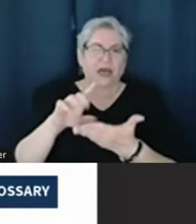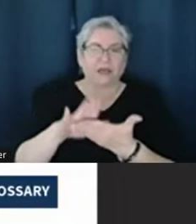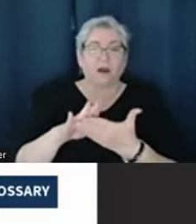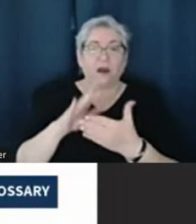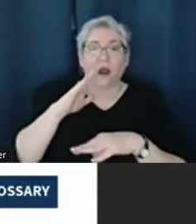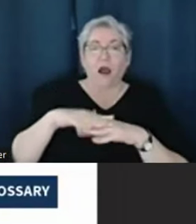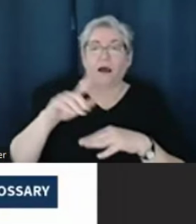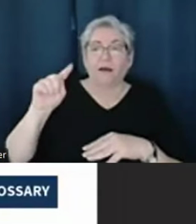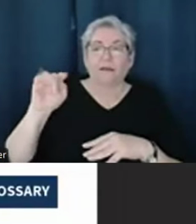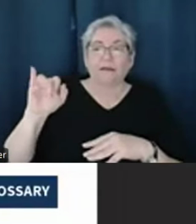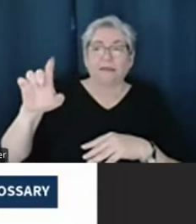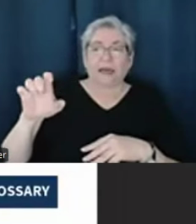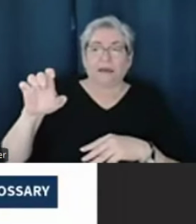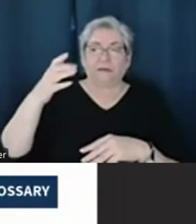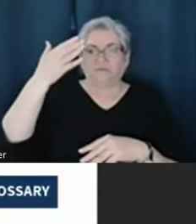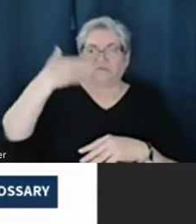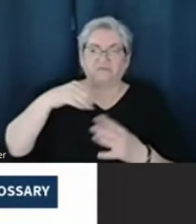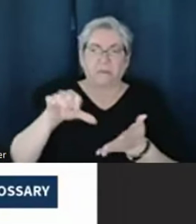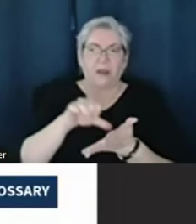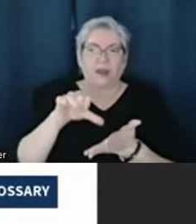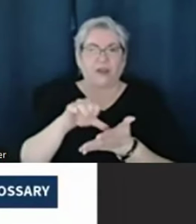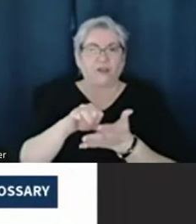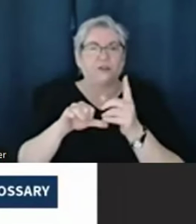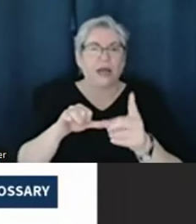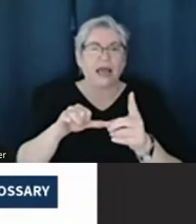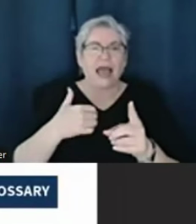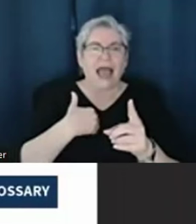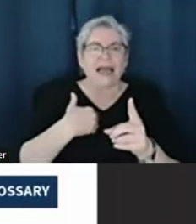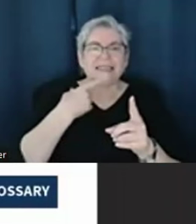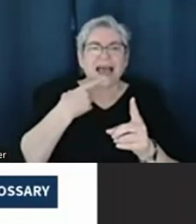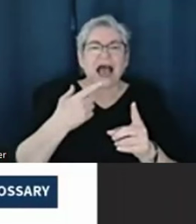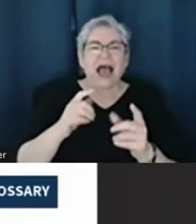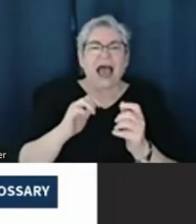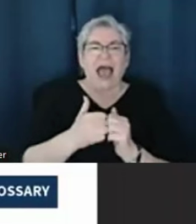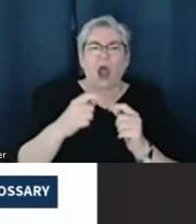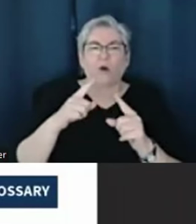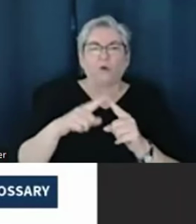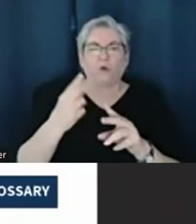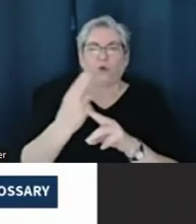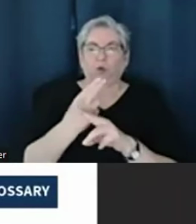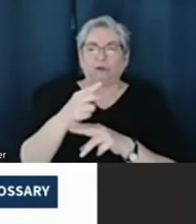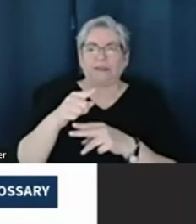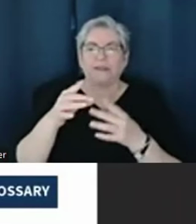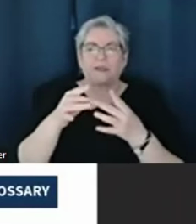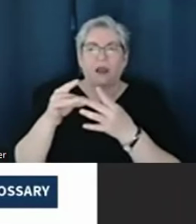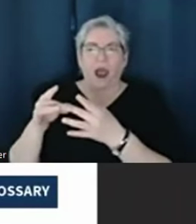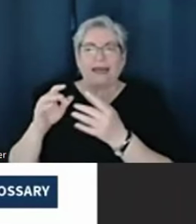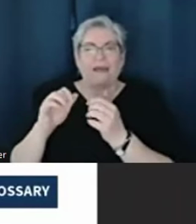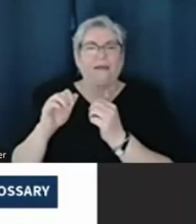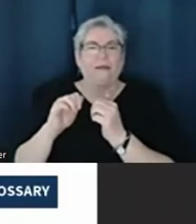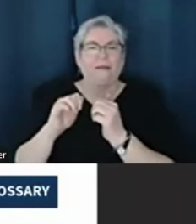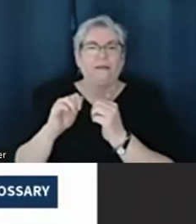is right here, there's a sort of how to look at this guide, how to use this guide. We've divided it into a number of